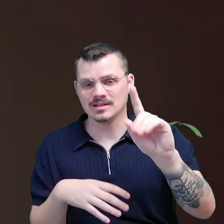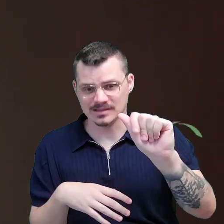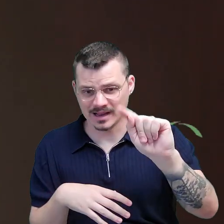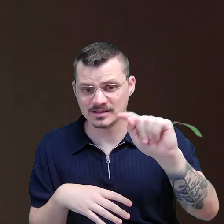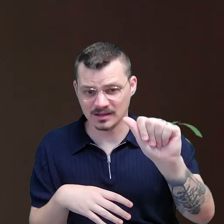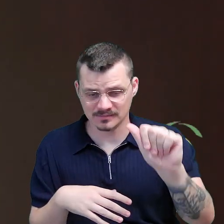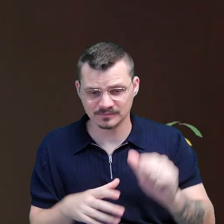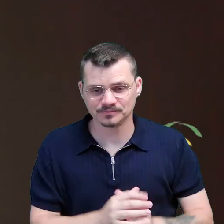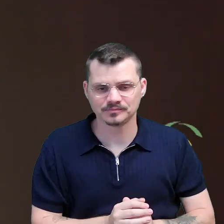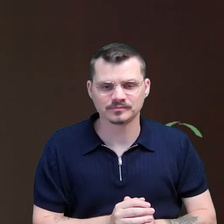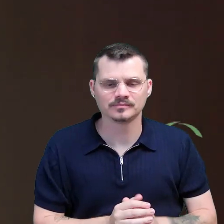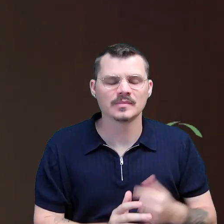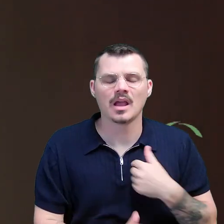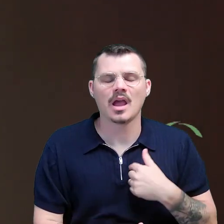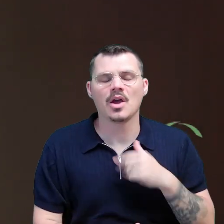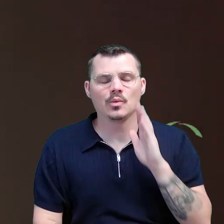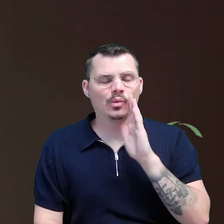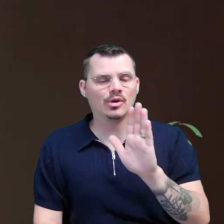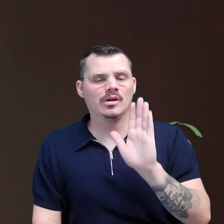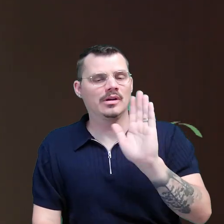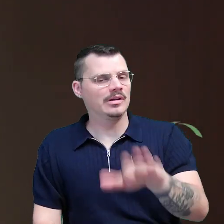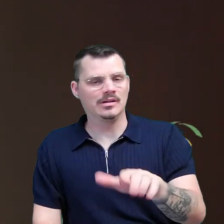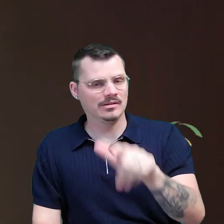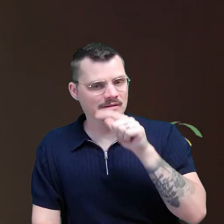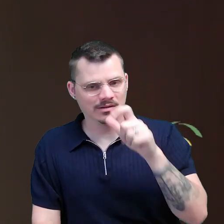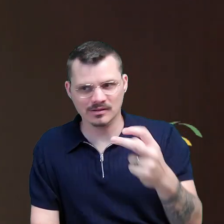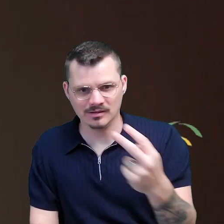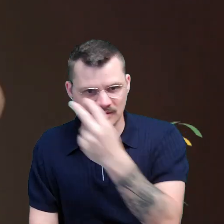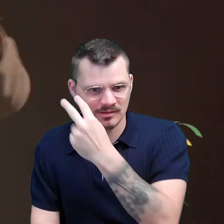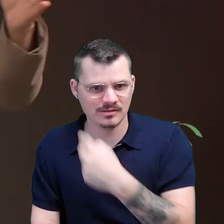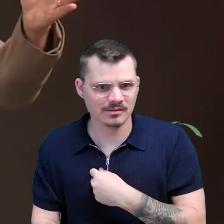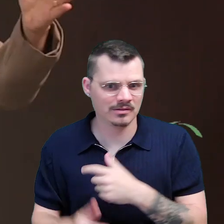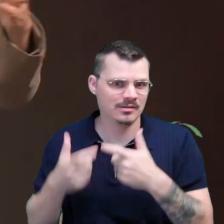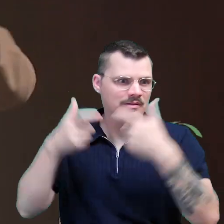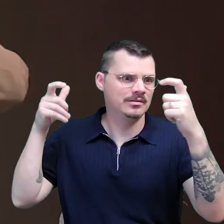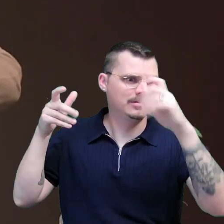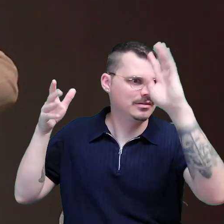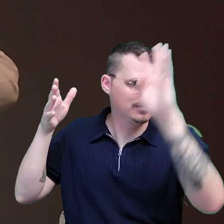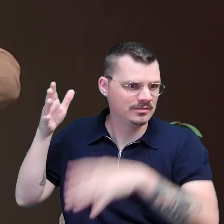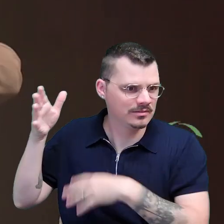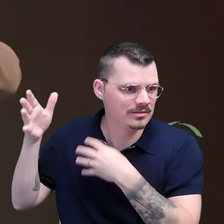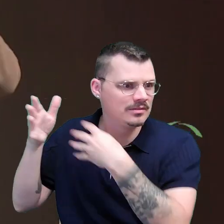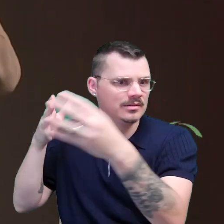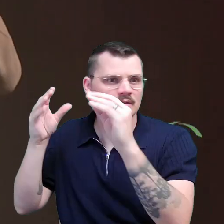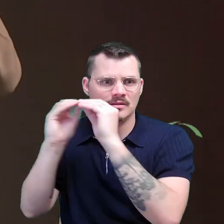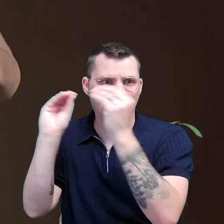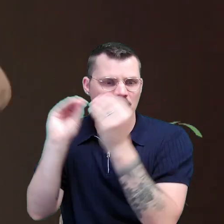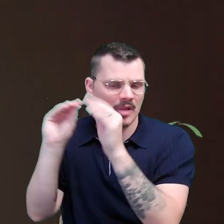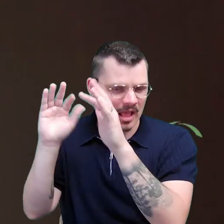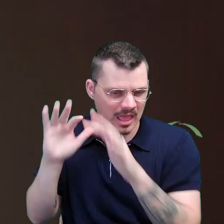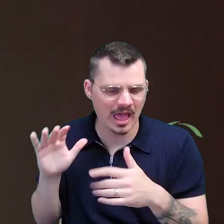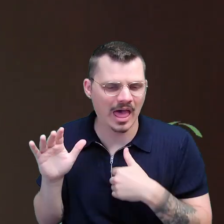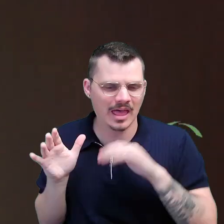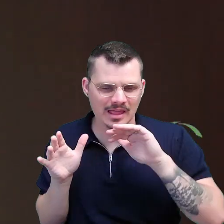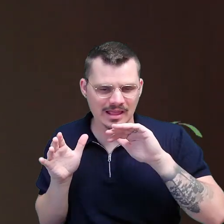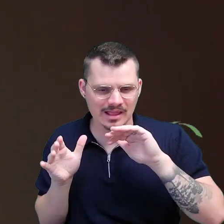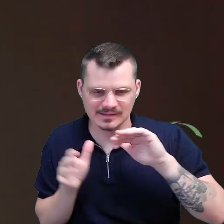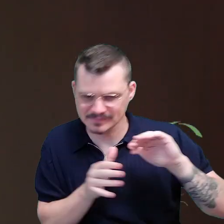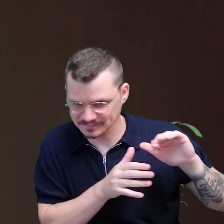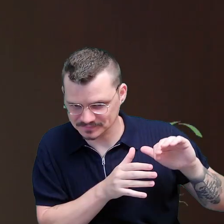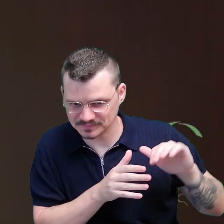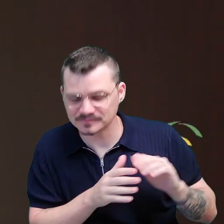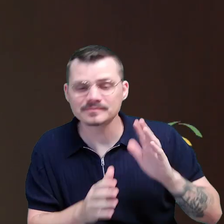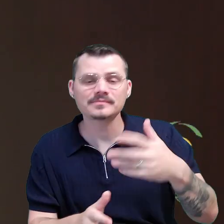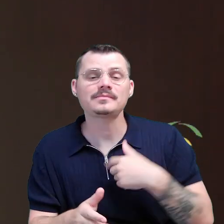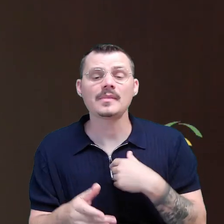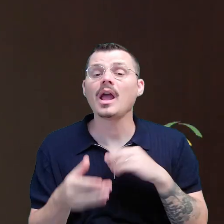data. I will spare you the big old charts with all the numbers.